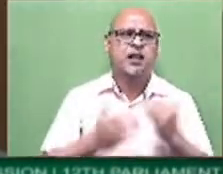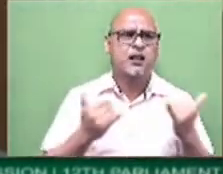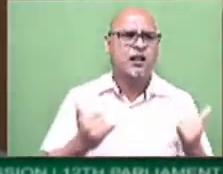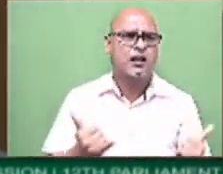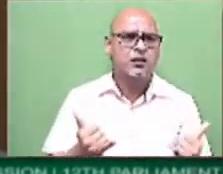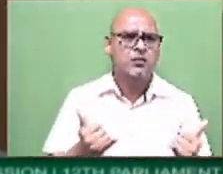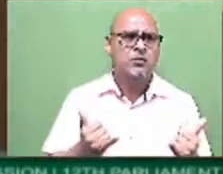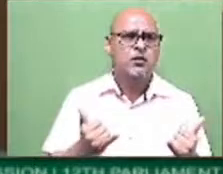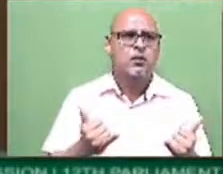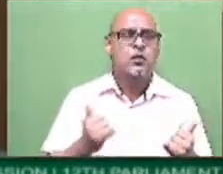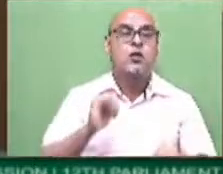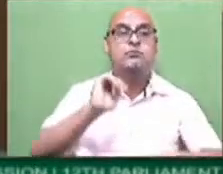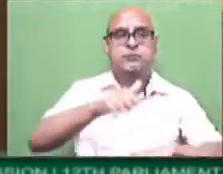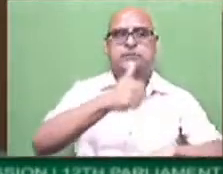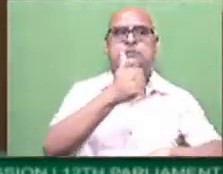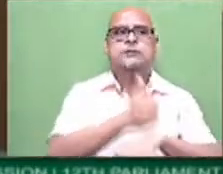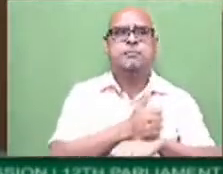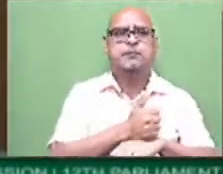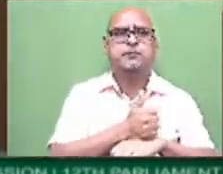And